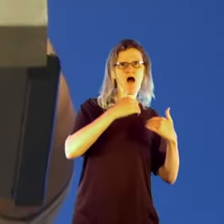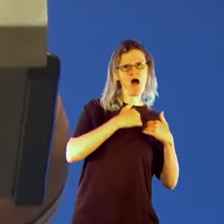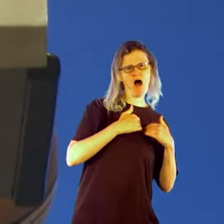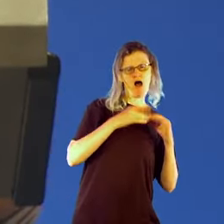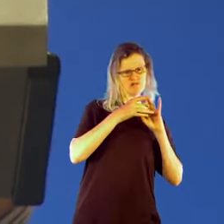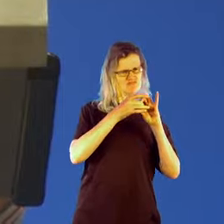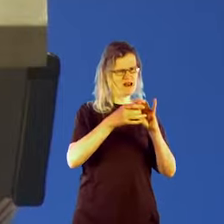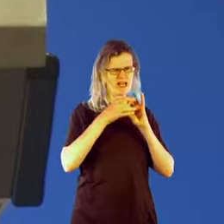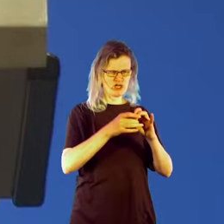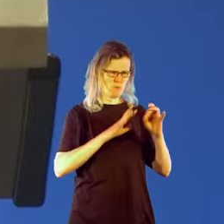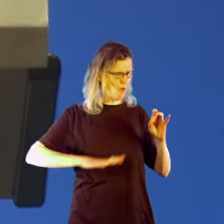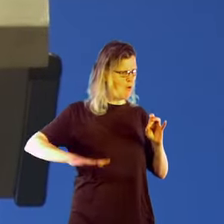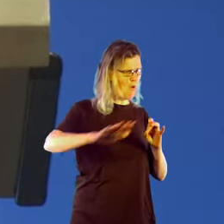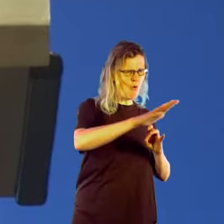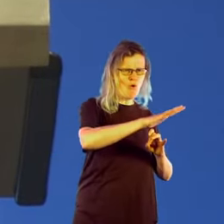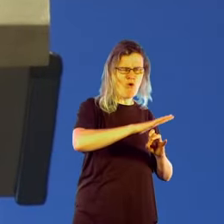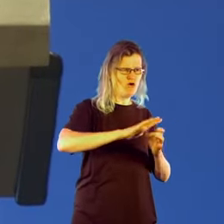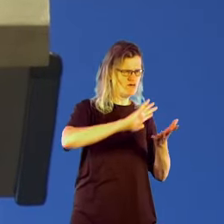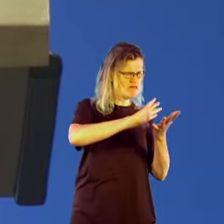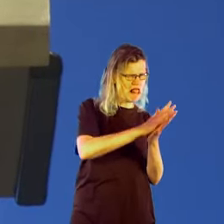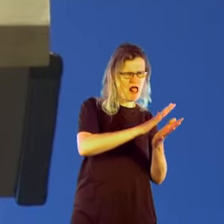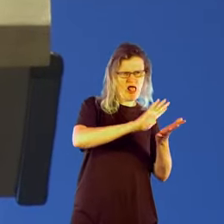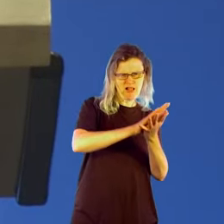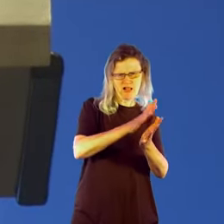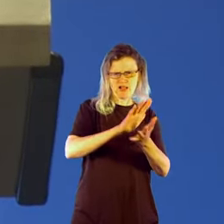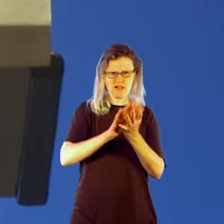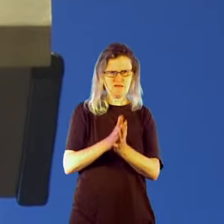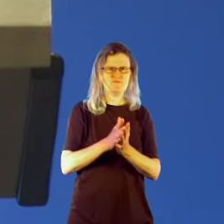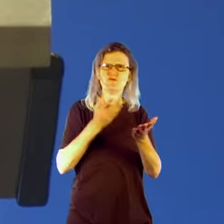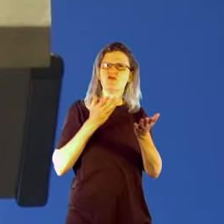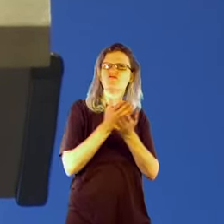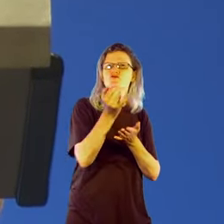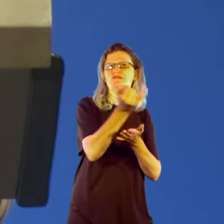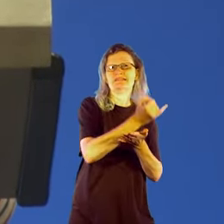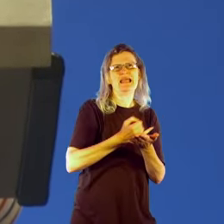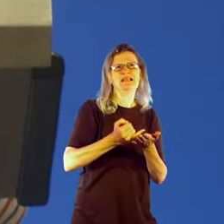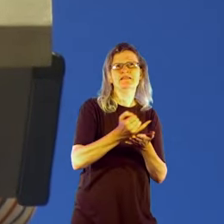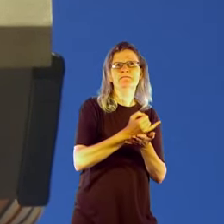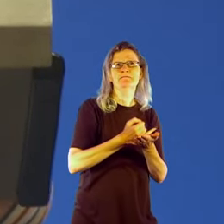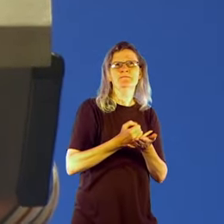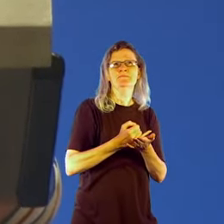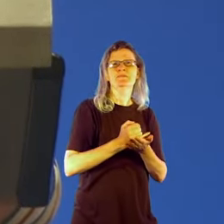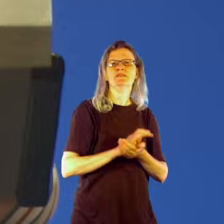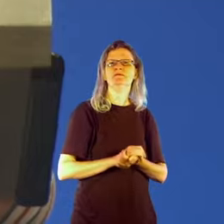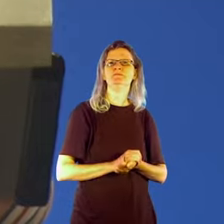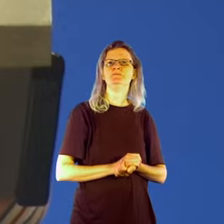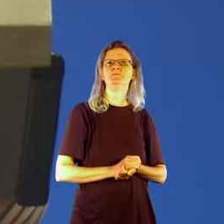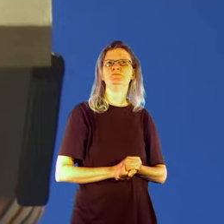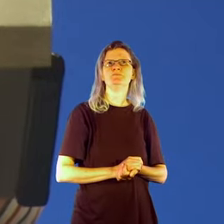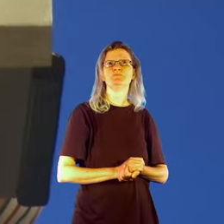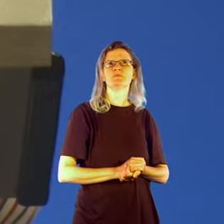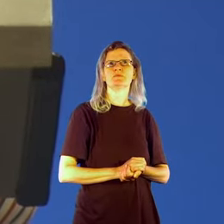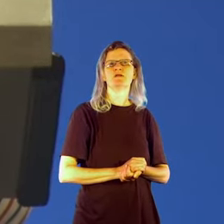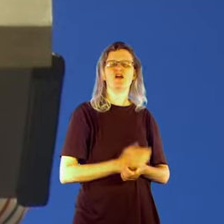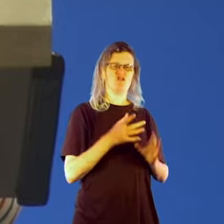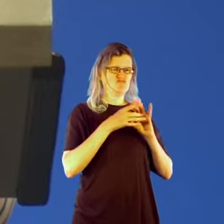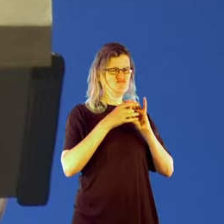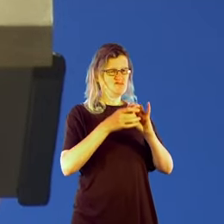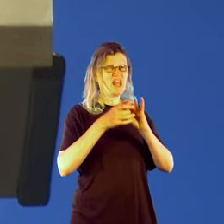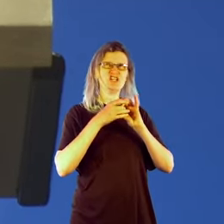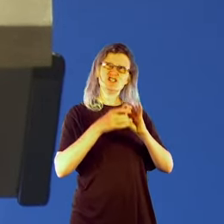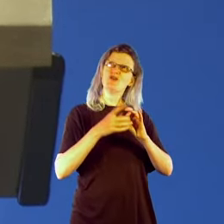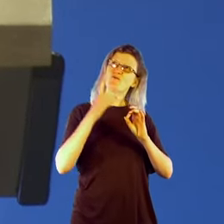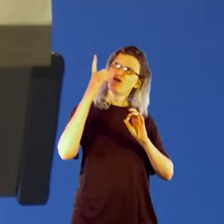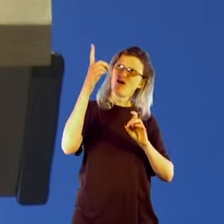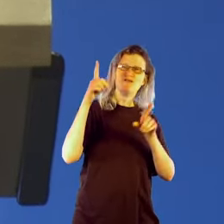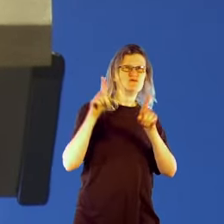our relationships, are all affected by sin. And of course, therefore, our relationship with